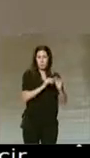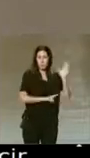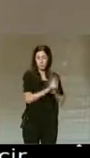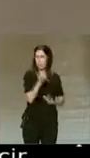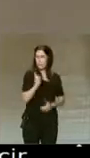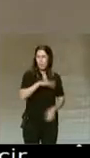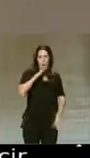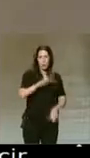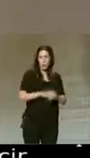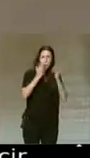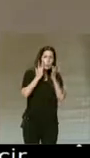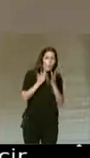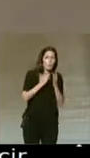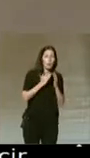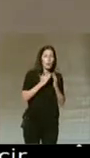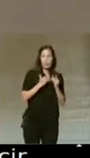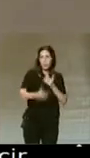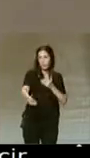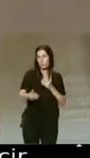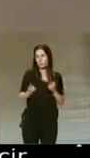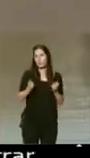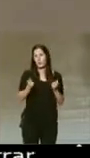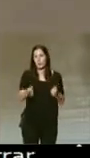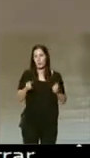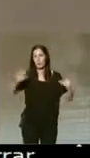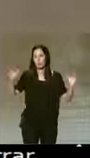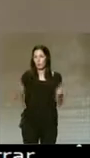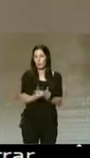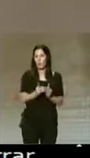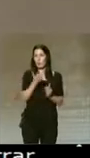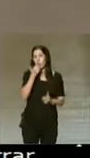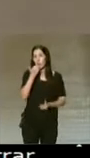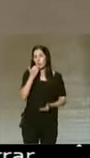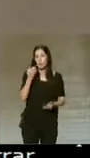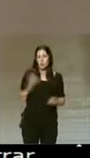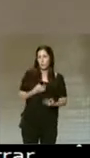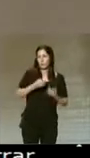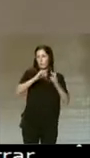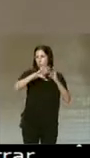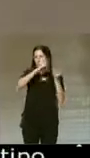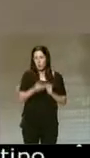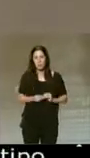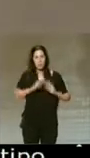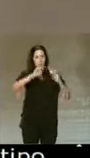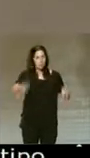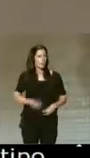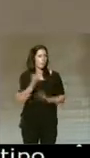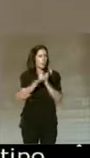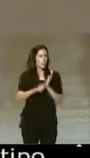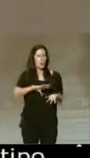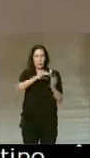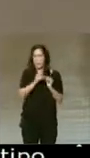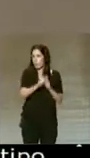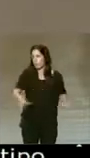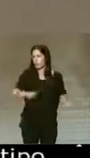framework, this is going to entail cost savings in adapting any type of application